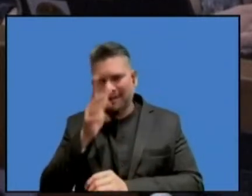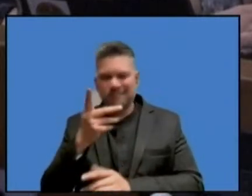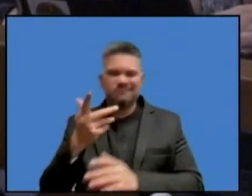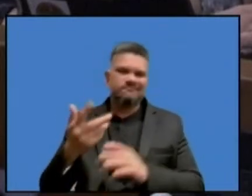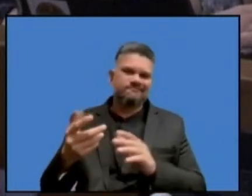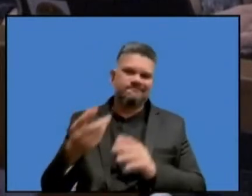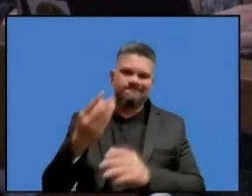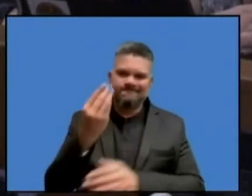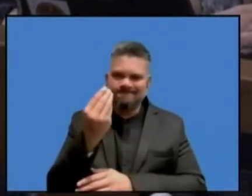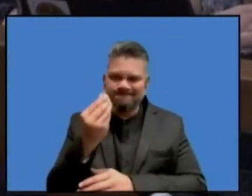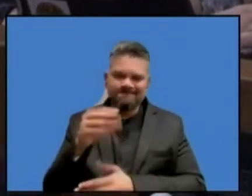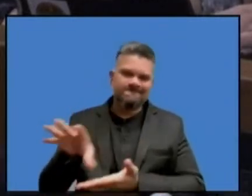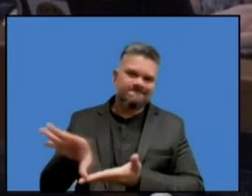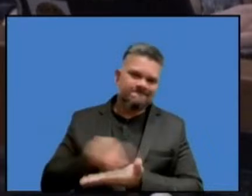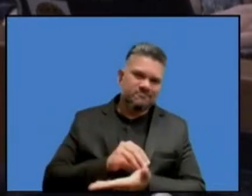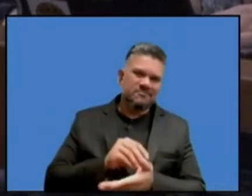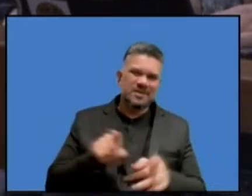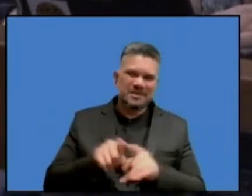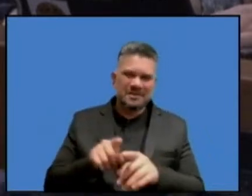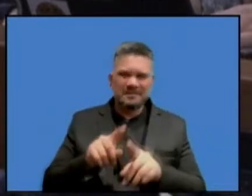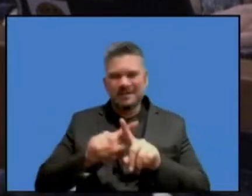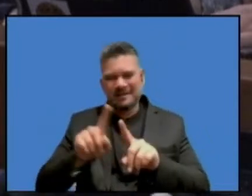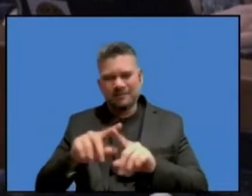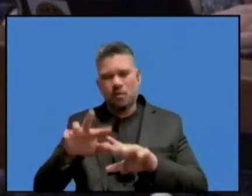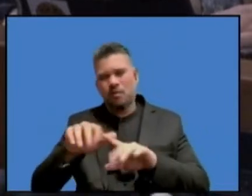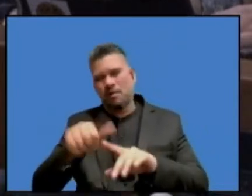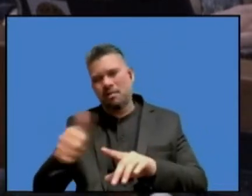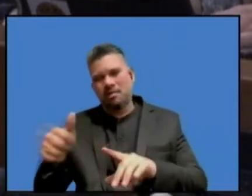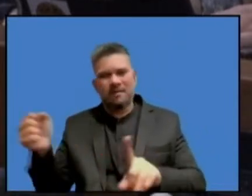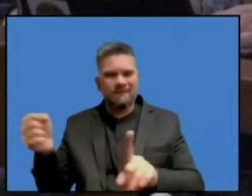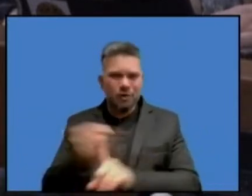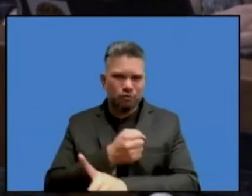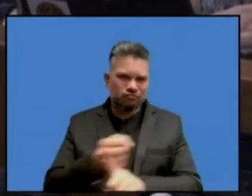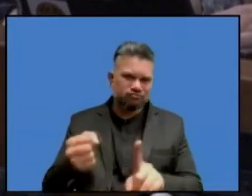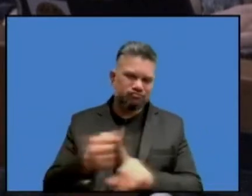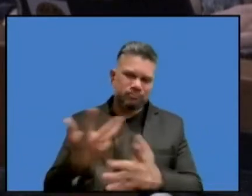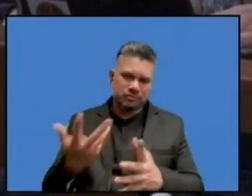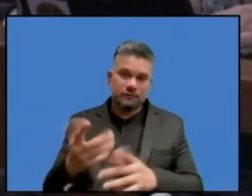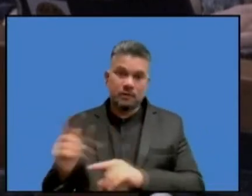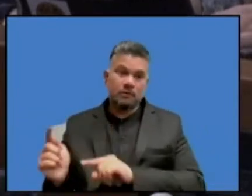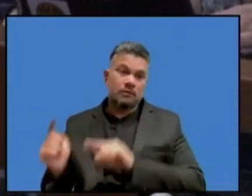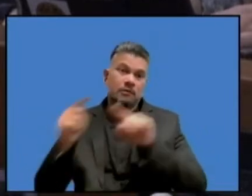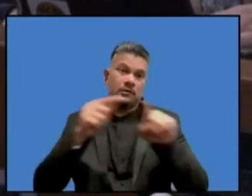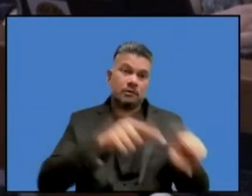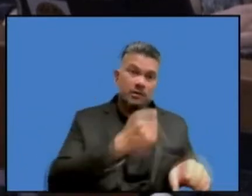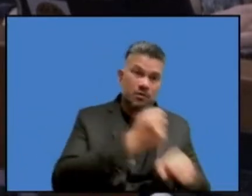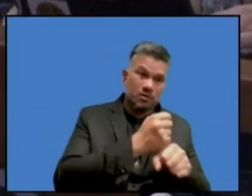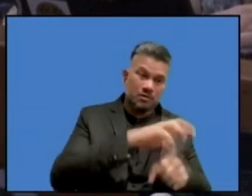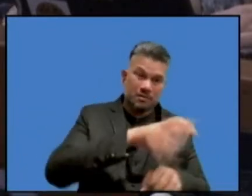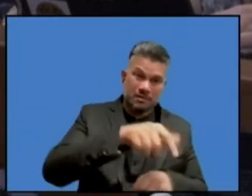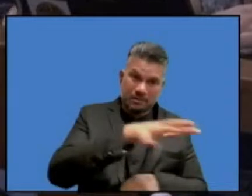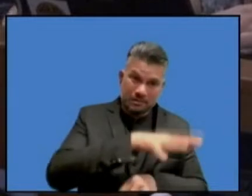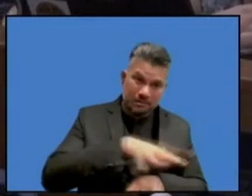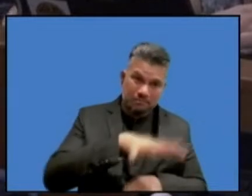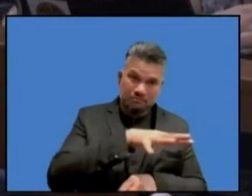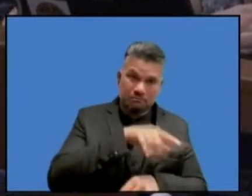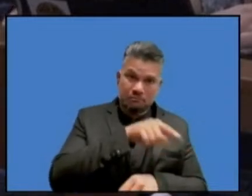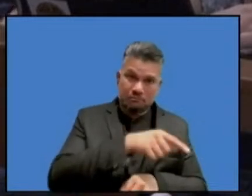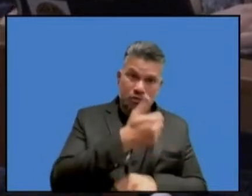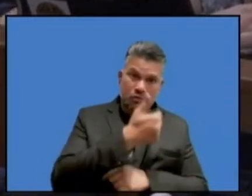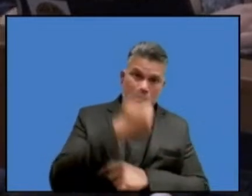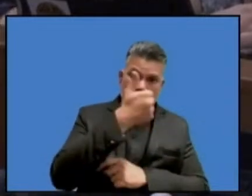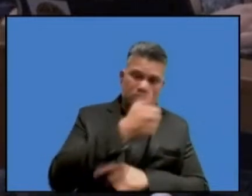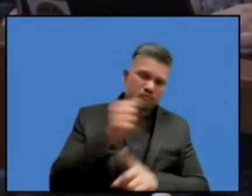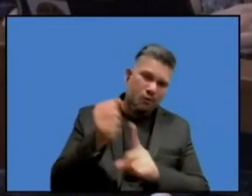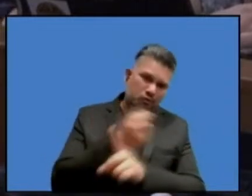experience significant violation, abuse by their employers since they don't have work contracts. The burden of return on the migrant